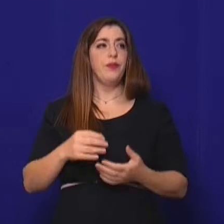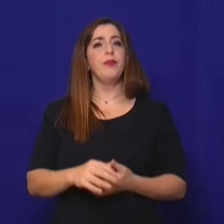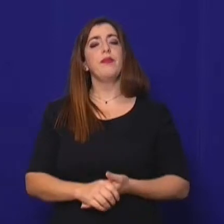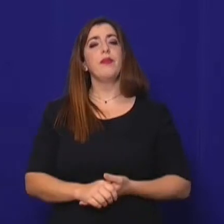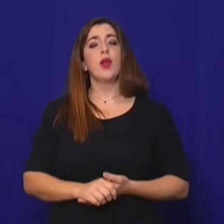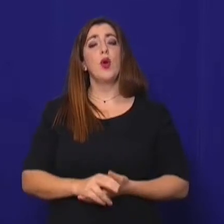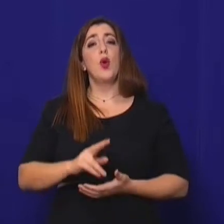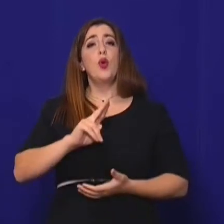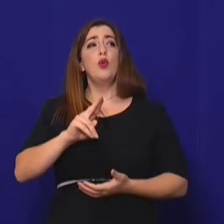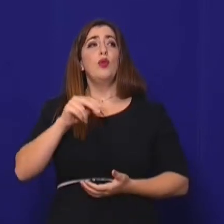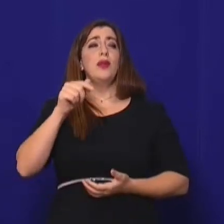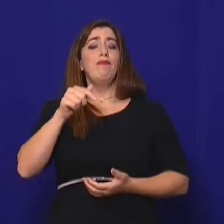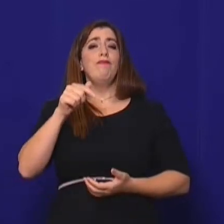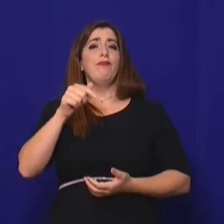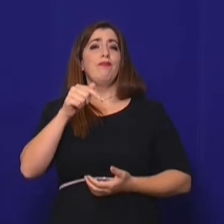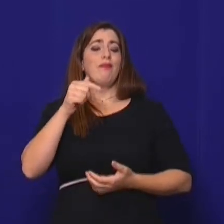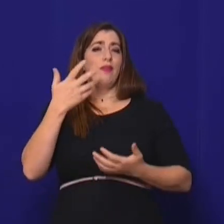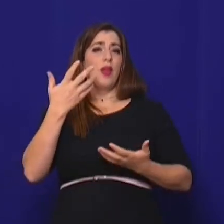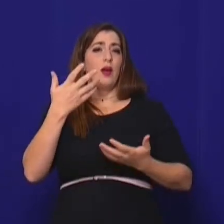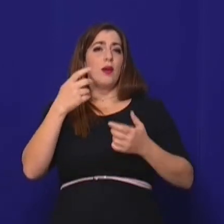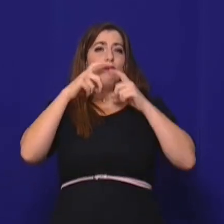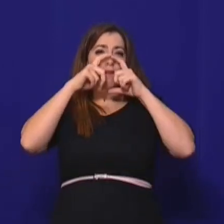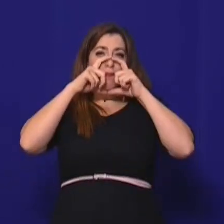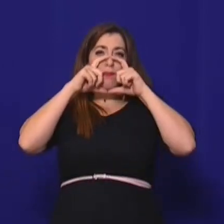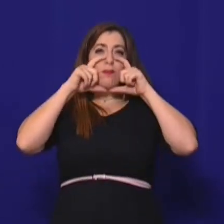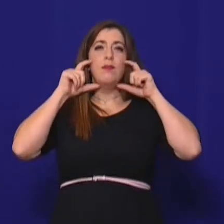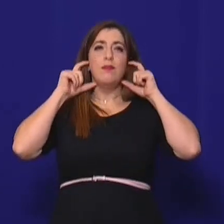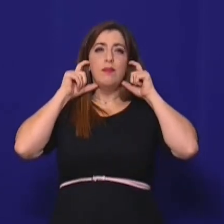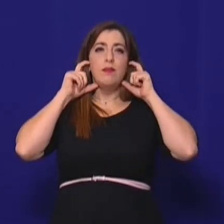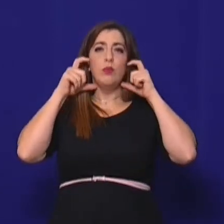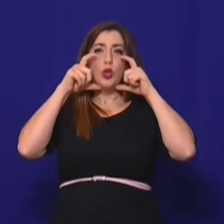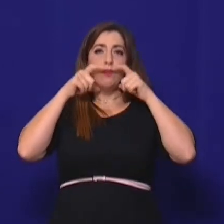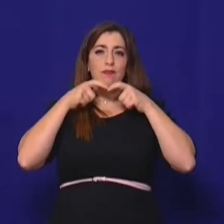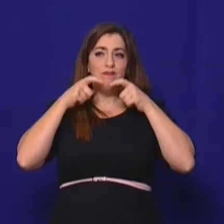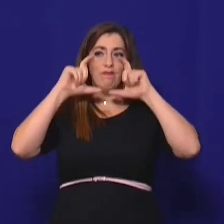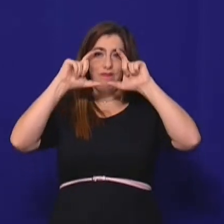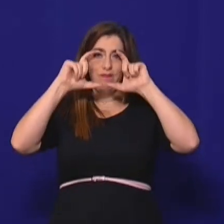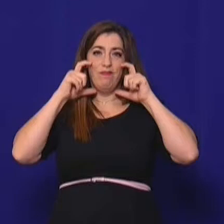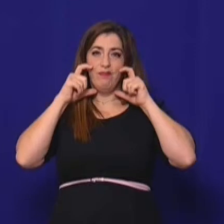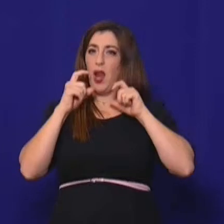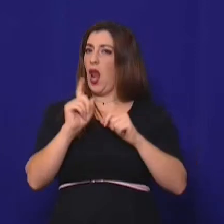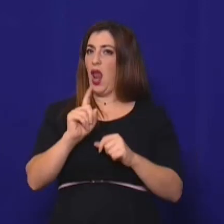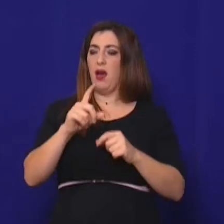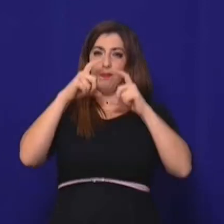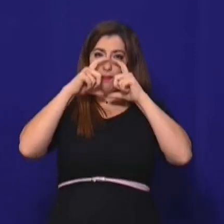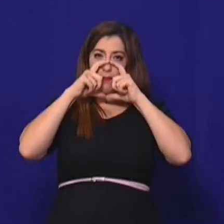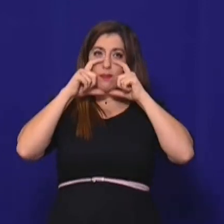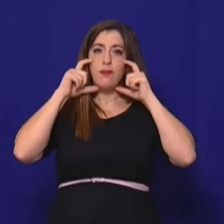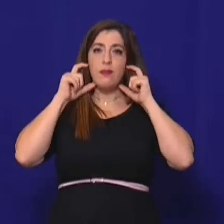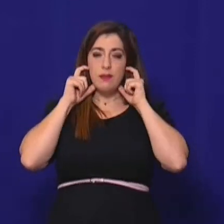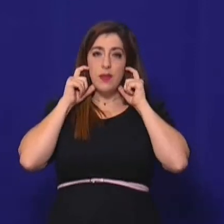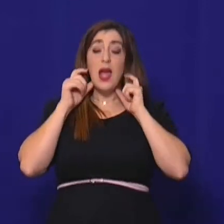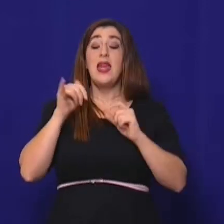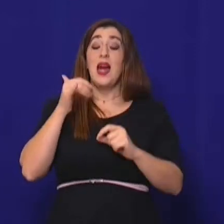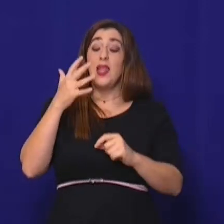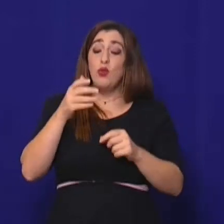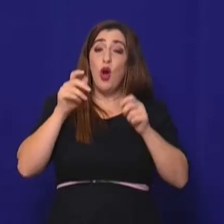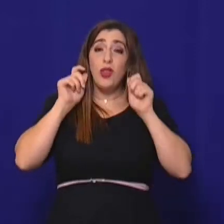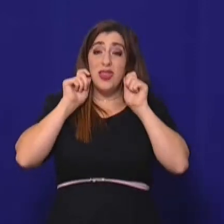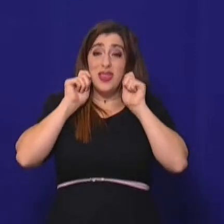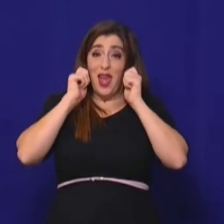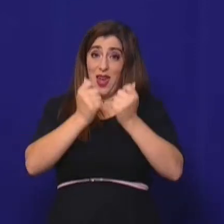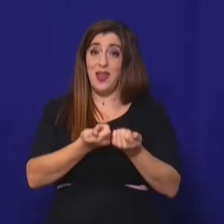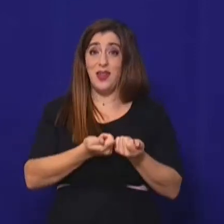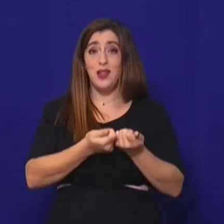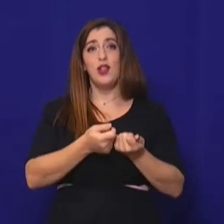li jkunu qegħdin jiffitjaw tajjeb madwar il-wiċċ tal-persuna. Jekk ikollok għal xi raġuni bżonn li tneħħi l-maskra,